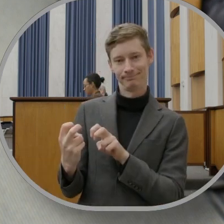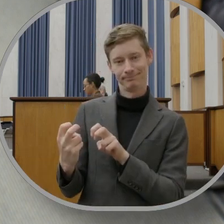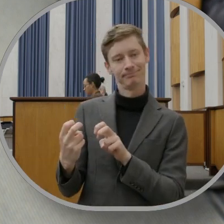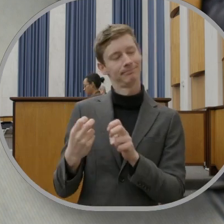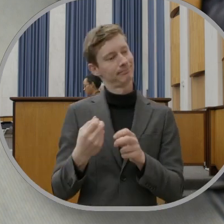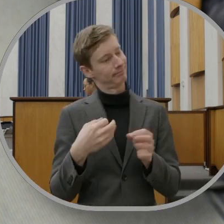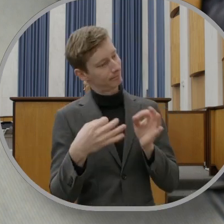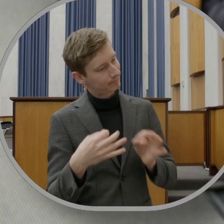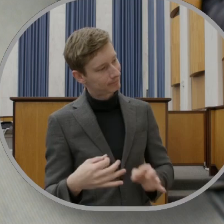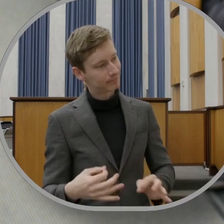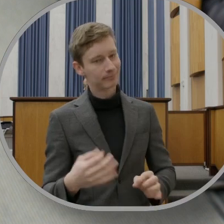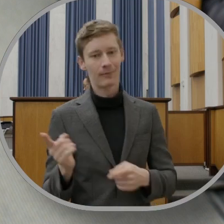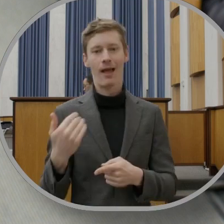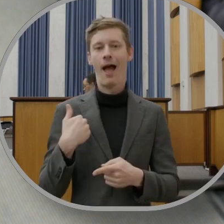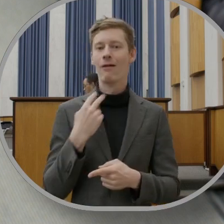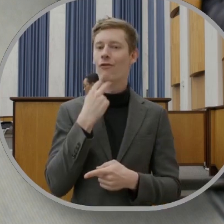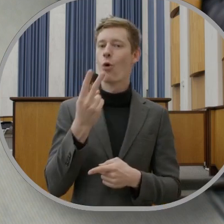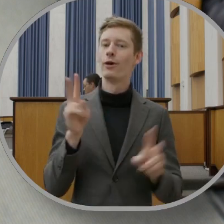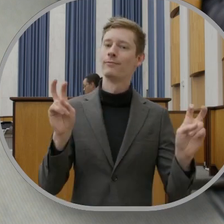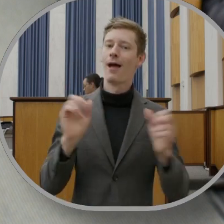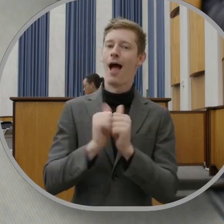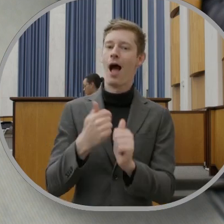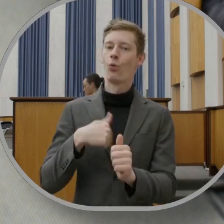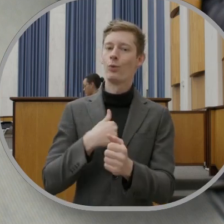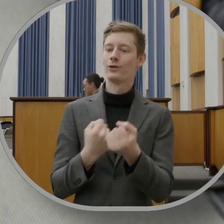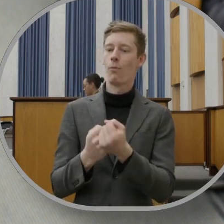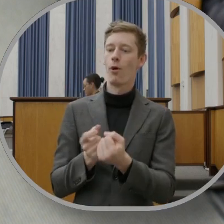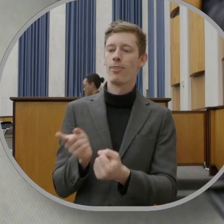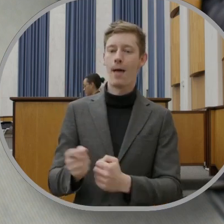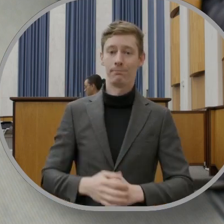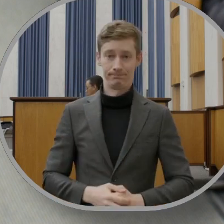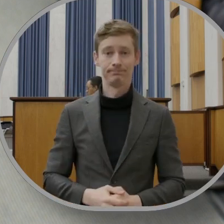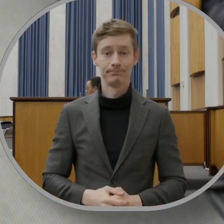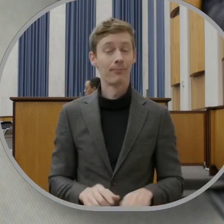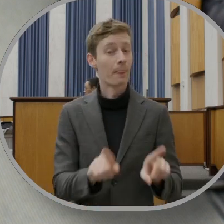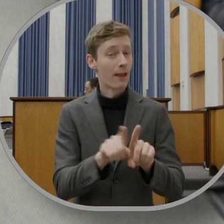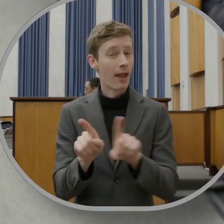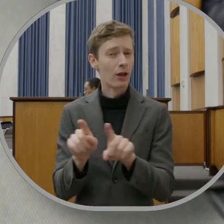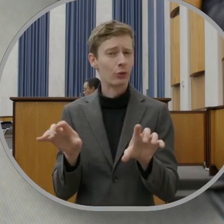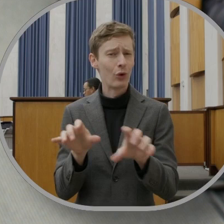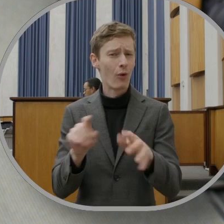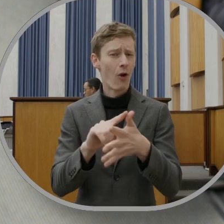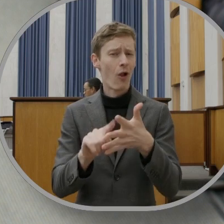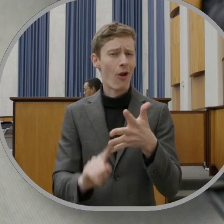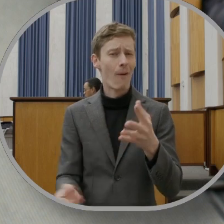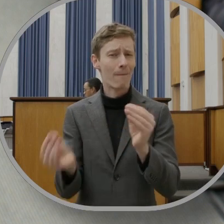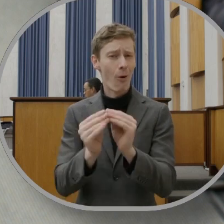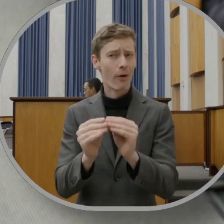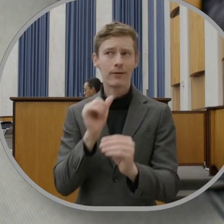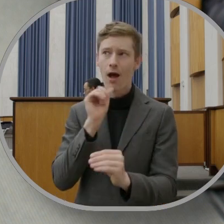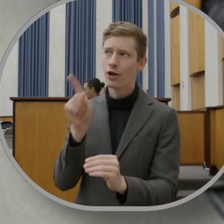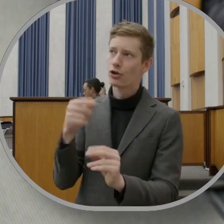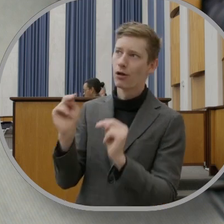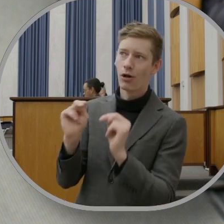how we support them. And we are doing so much more for our employees outside of just these